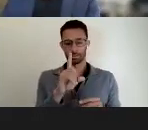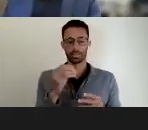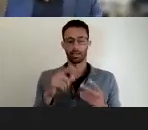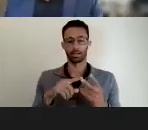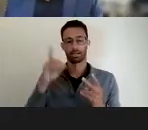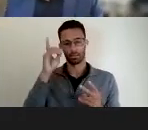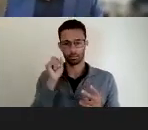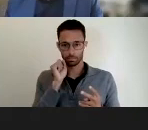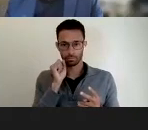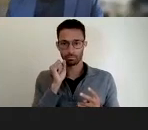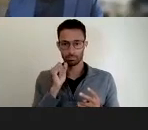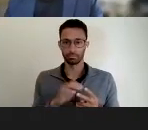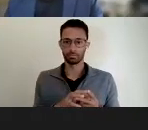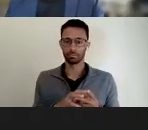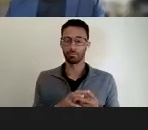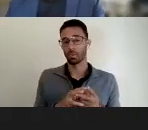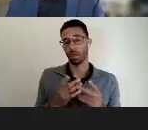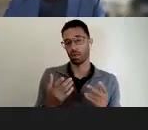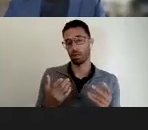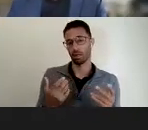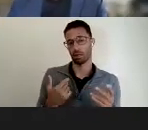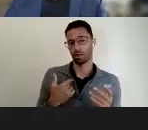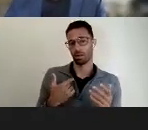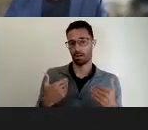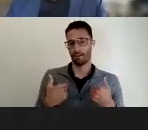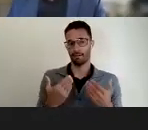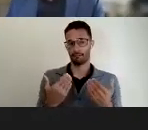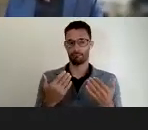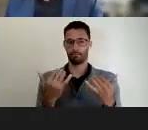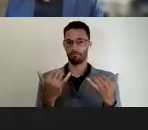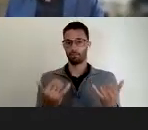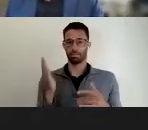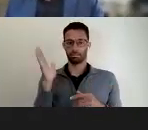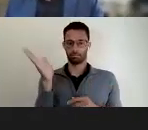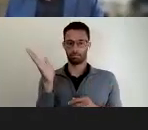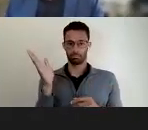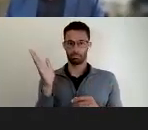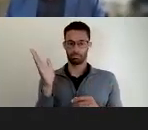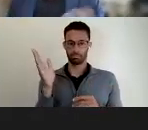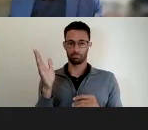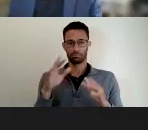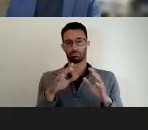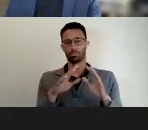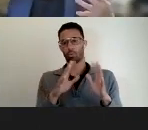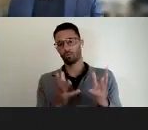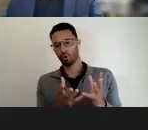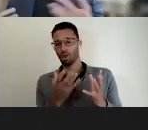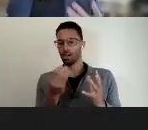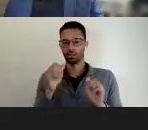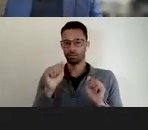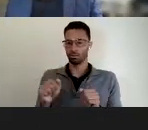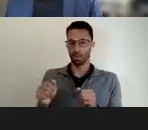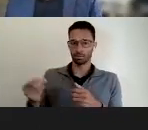I'm presenting this overview, and the subcommittee members feel free to jump in and add to anything I might have missed, or